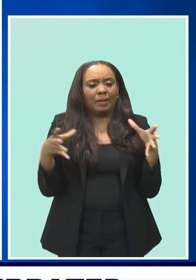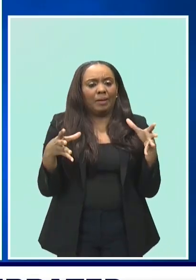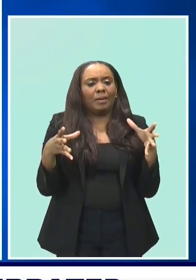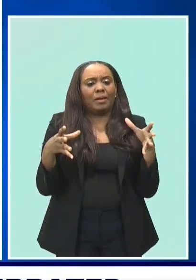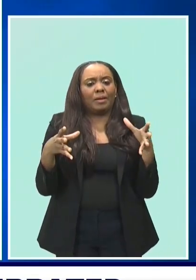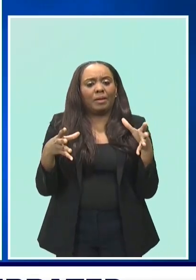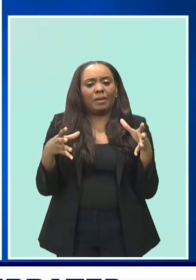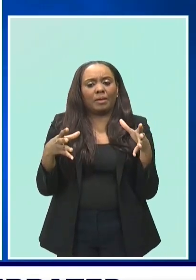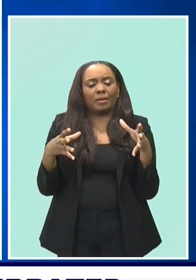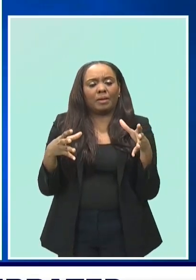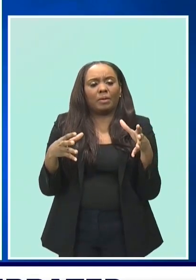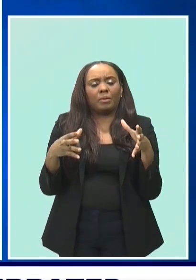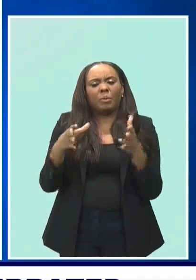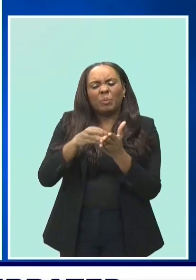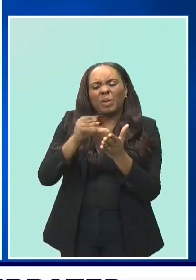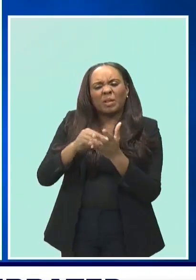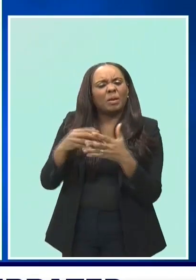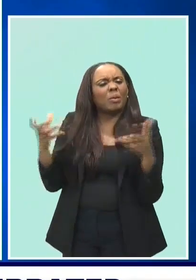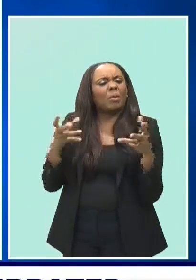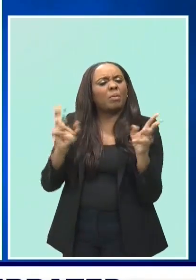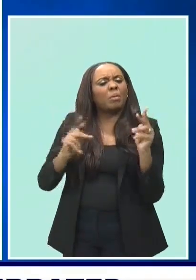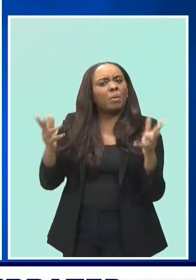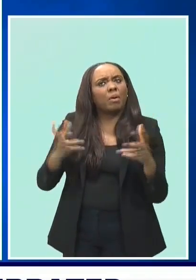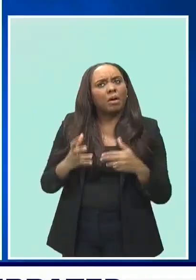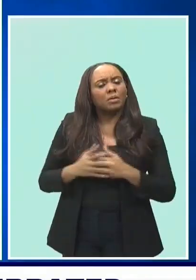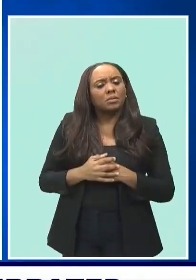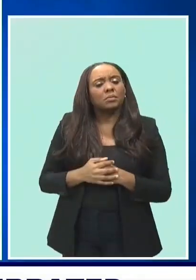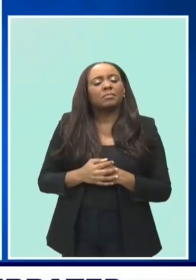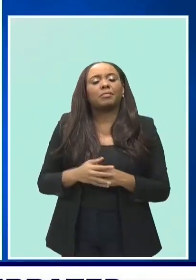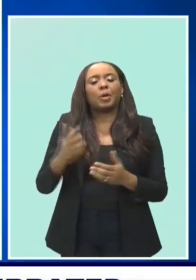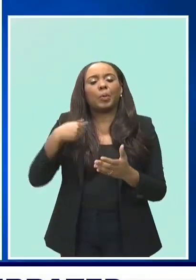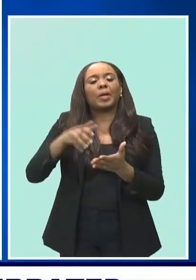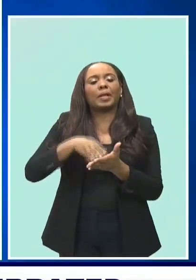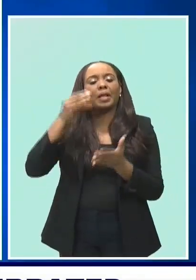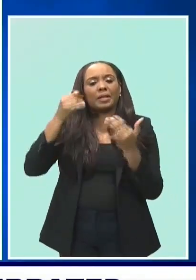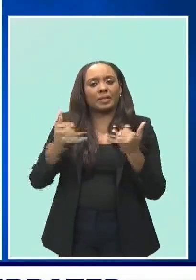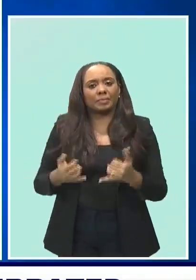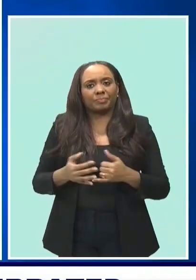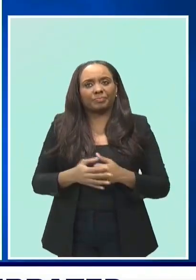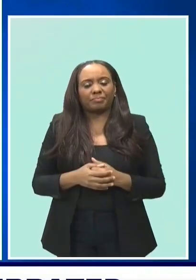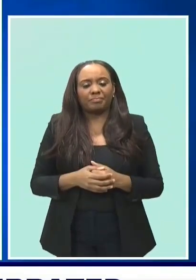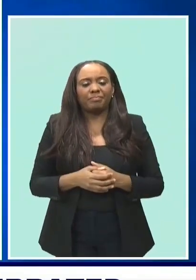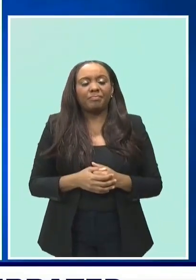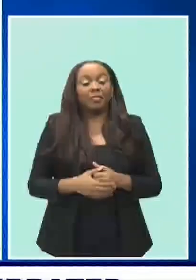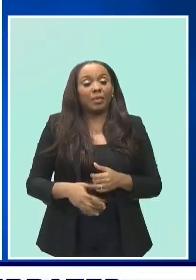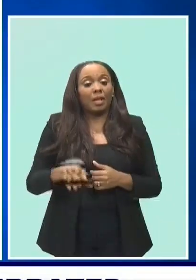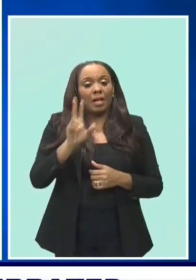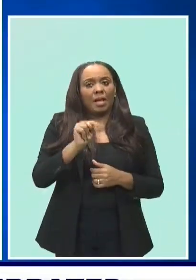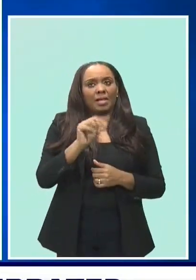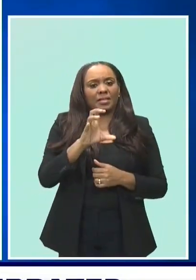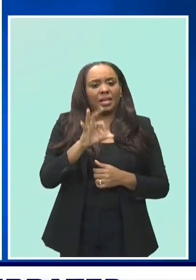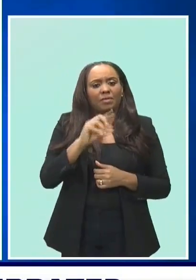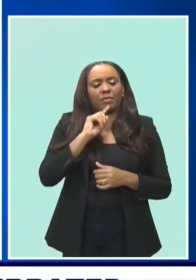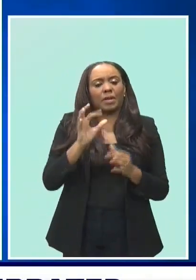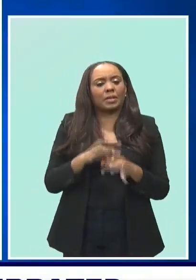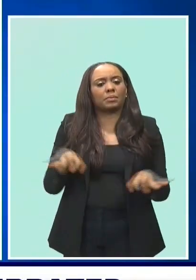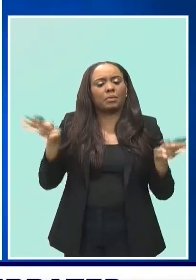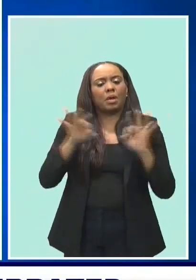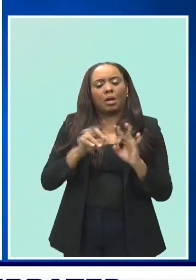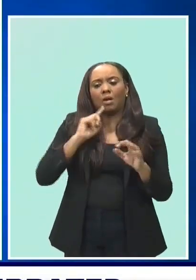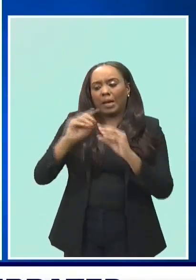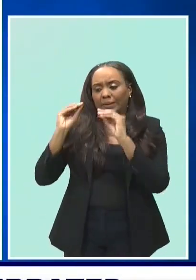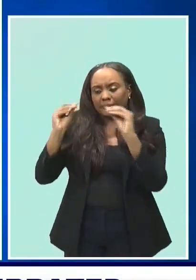impact going forward. Heartfelt thanks were also extended by the NCF. The NCF played a key role in